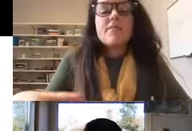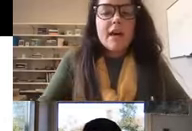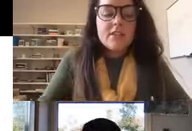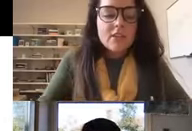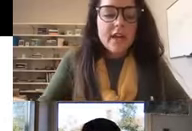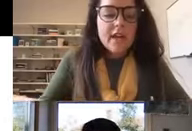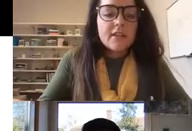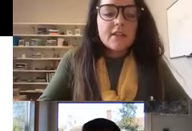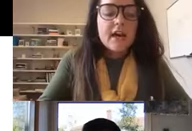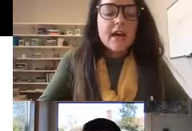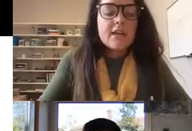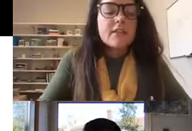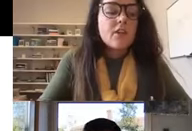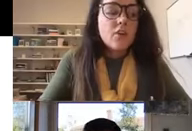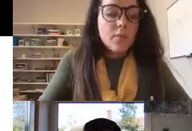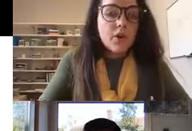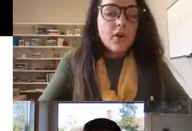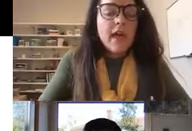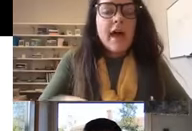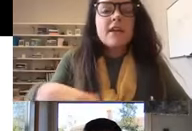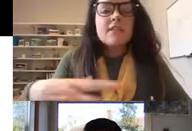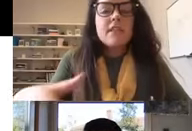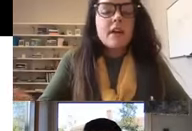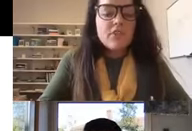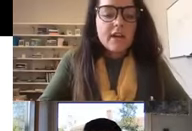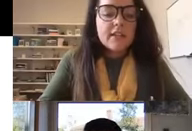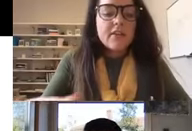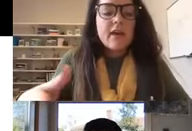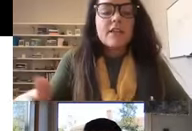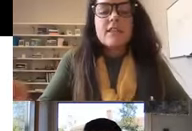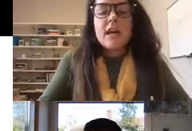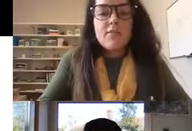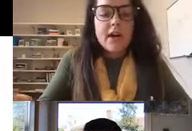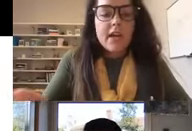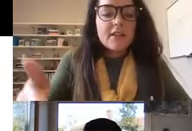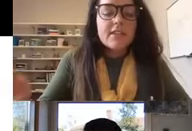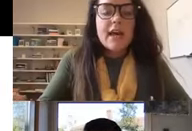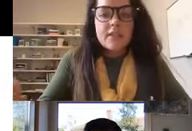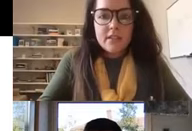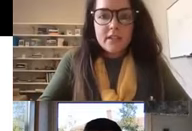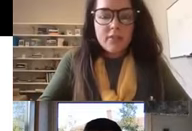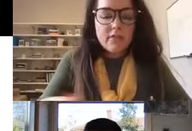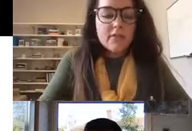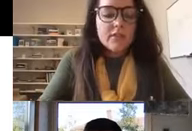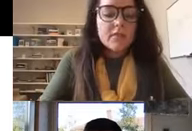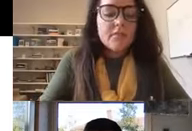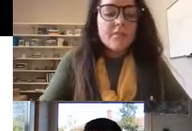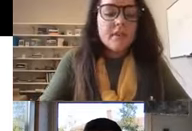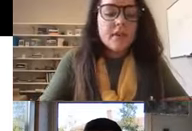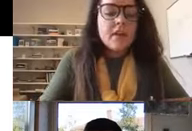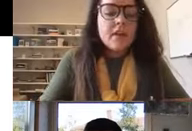it masquerades as the normal, as the objective, as the unbiased, as the